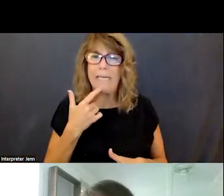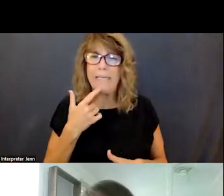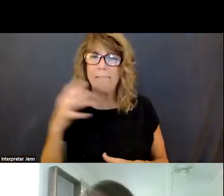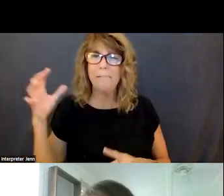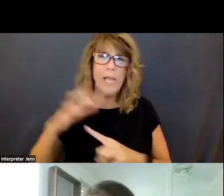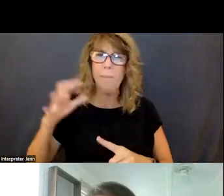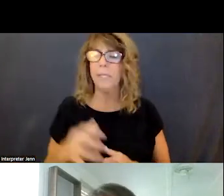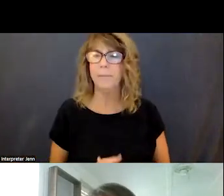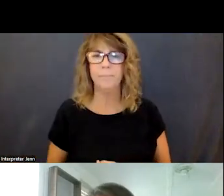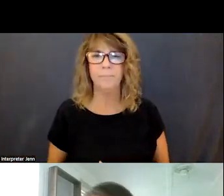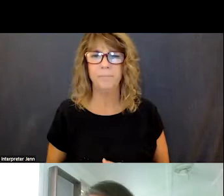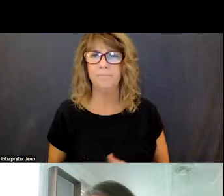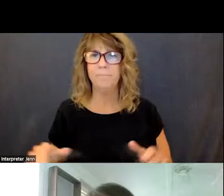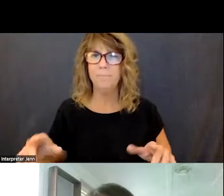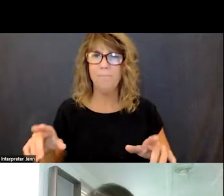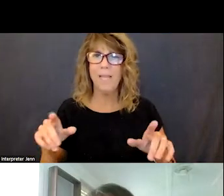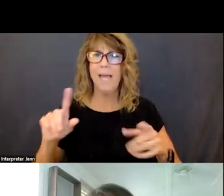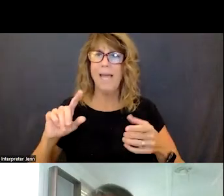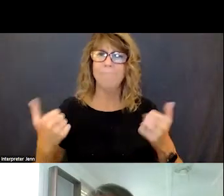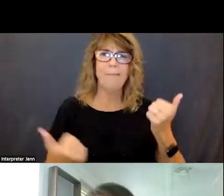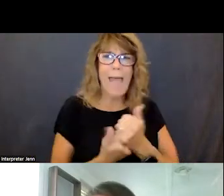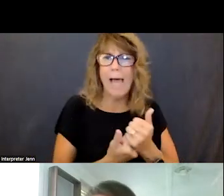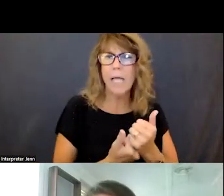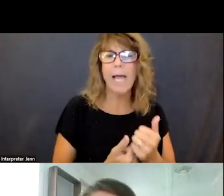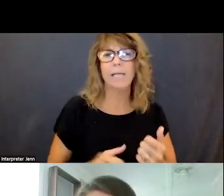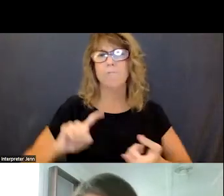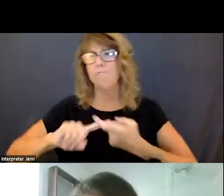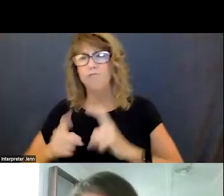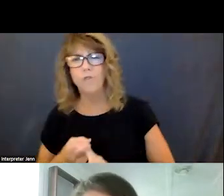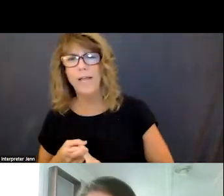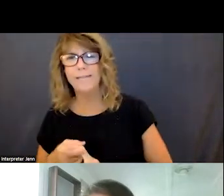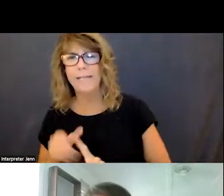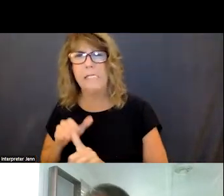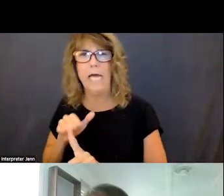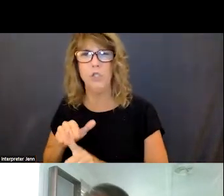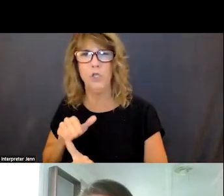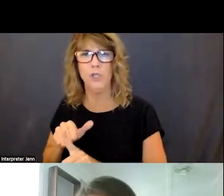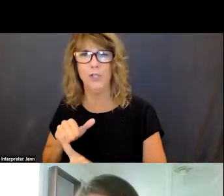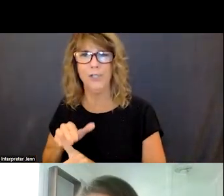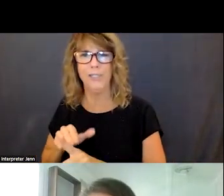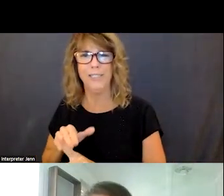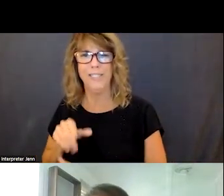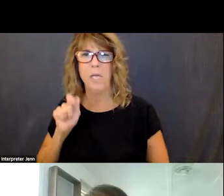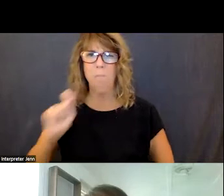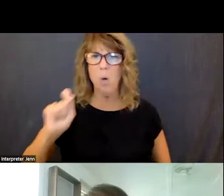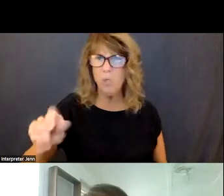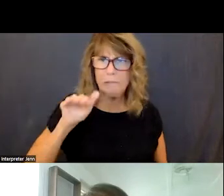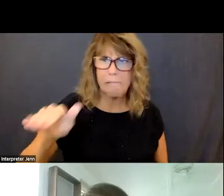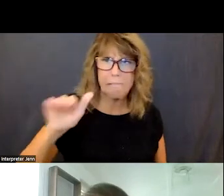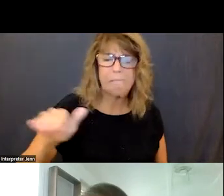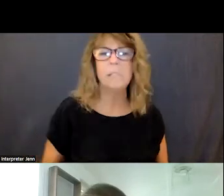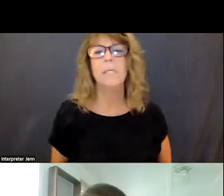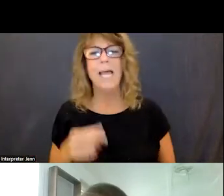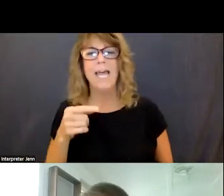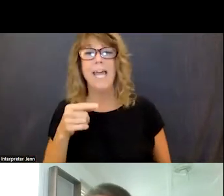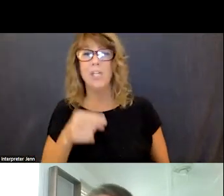champion, ally, friend, nudger, poker, because she